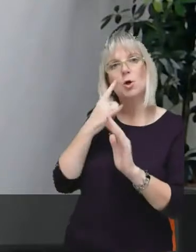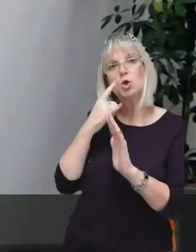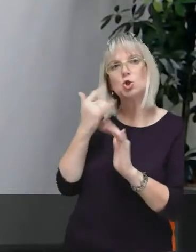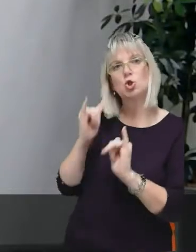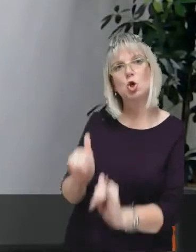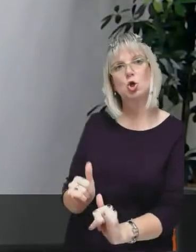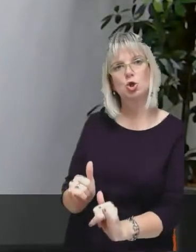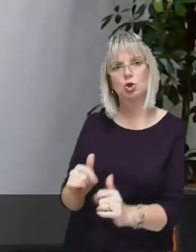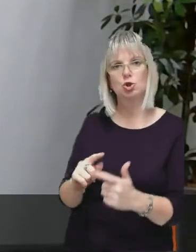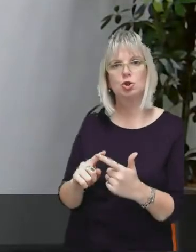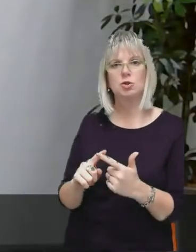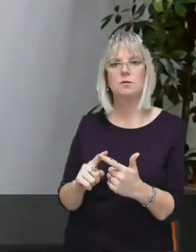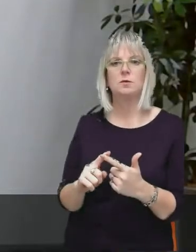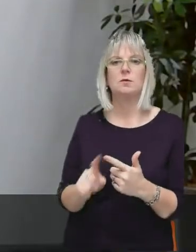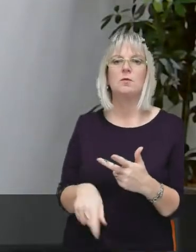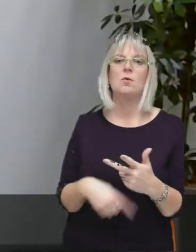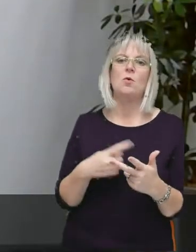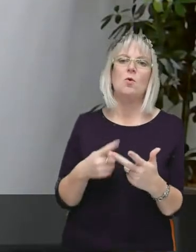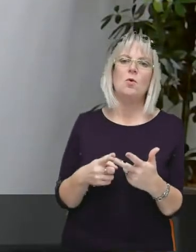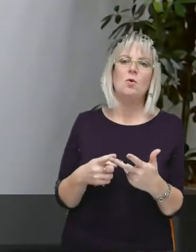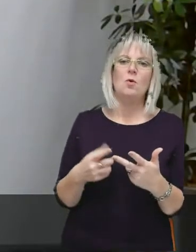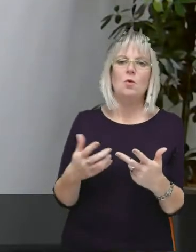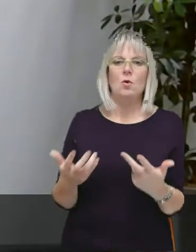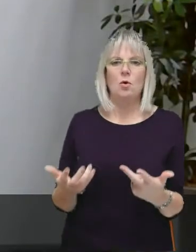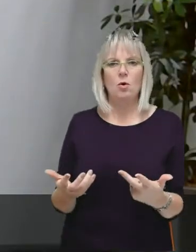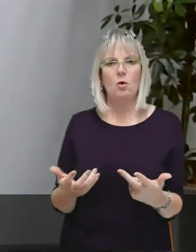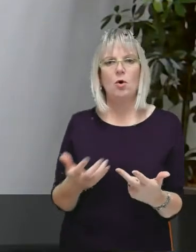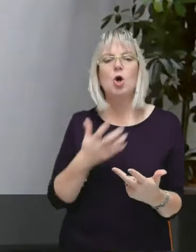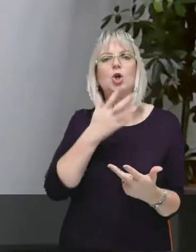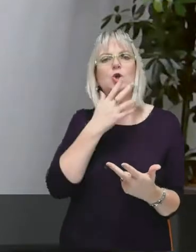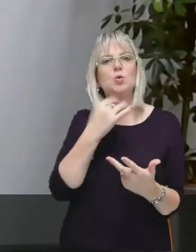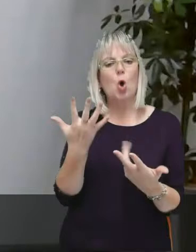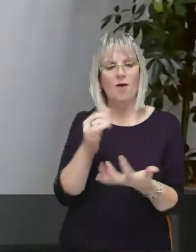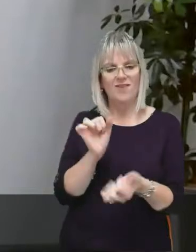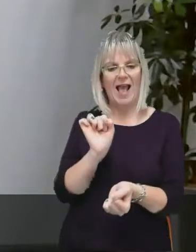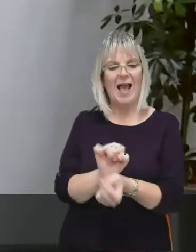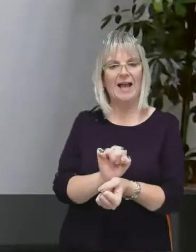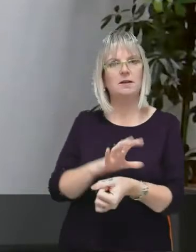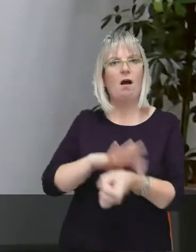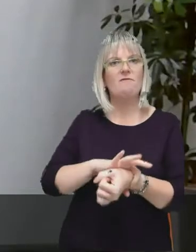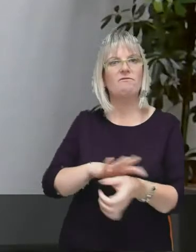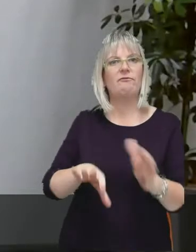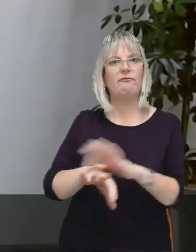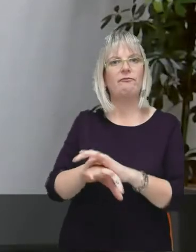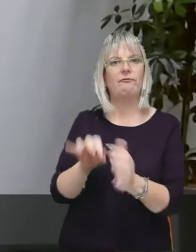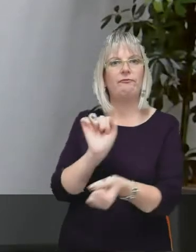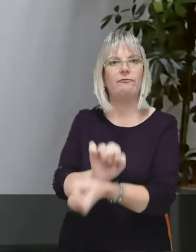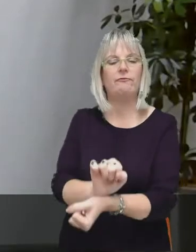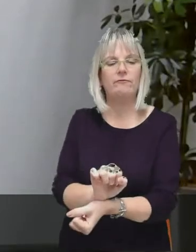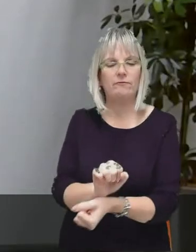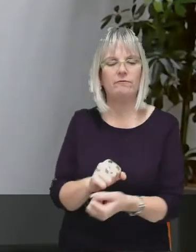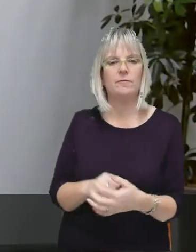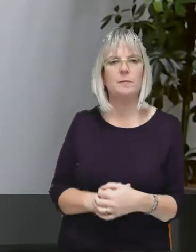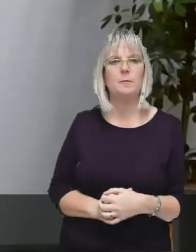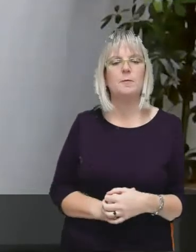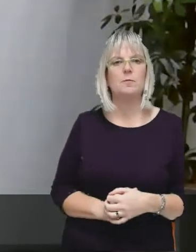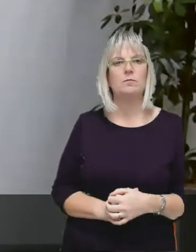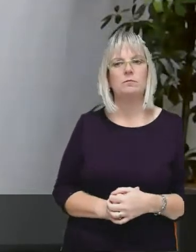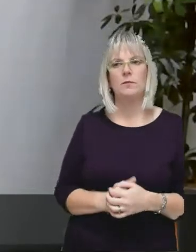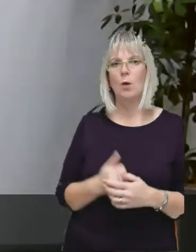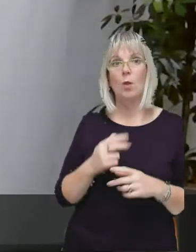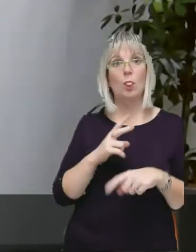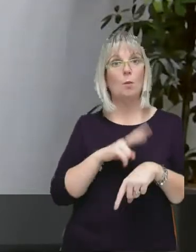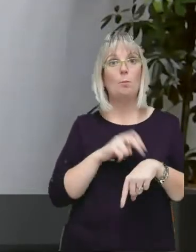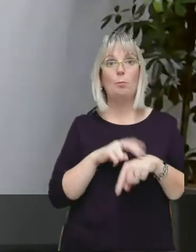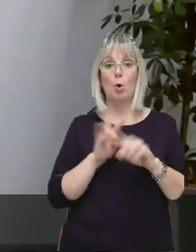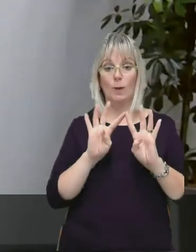another example. Another issue is, does the police service properly represent the city that it seeks to police? Another